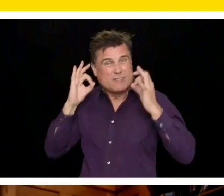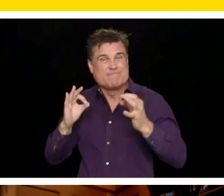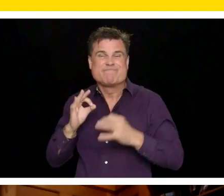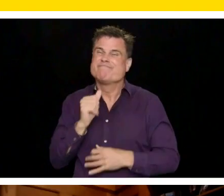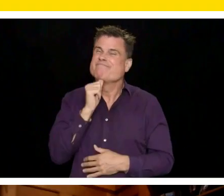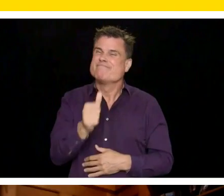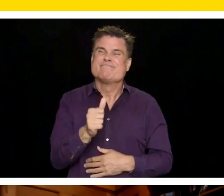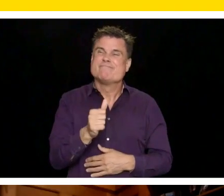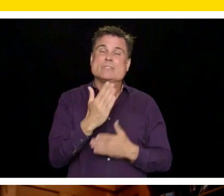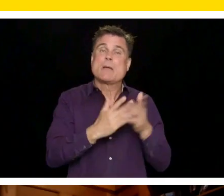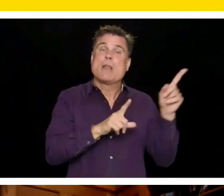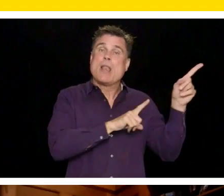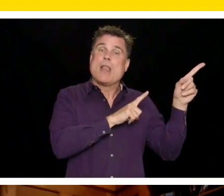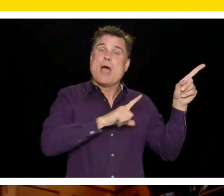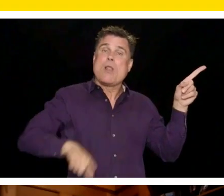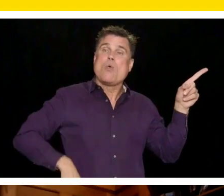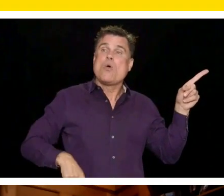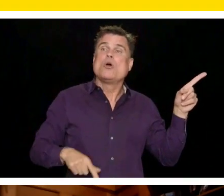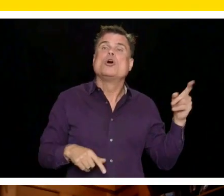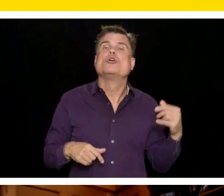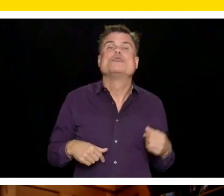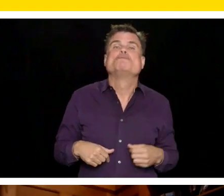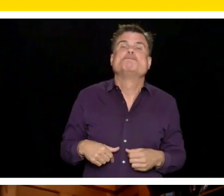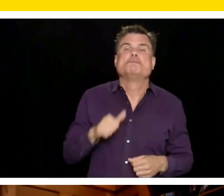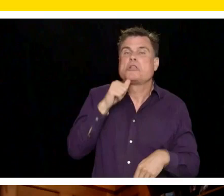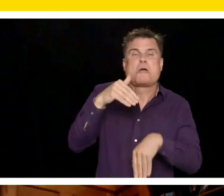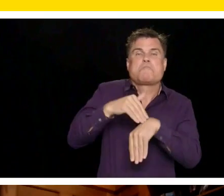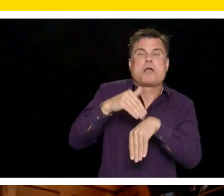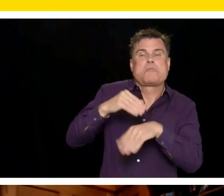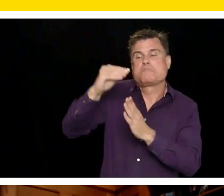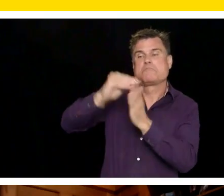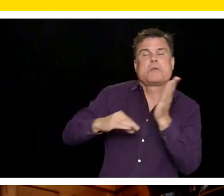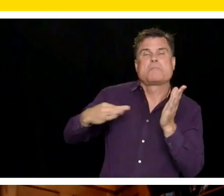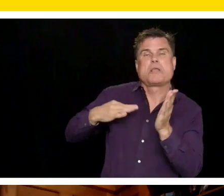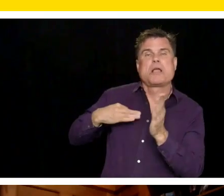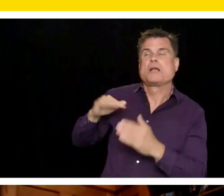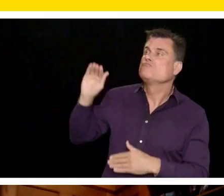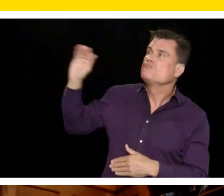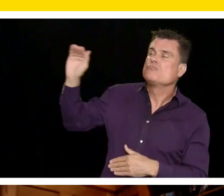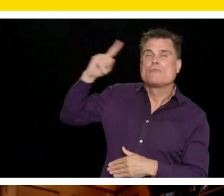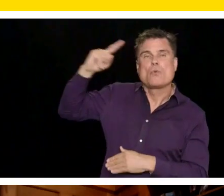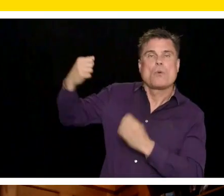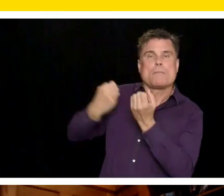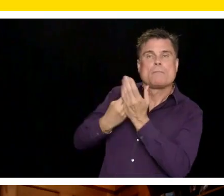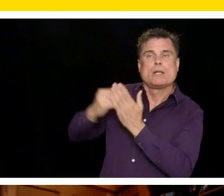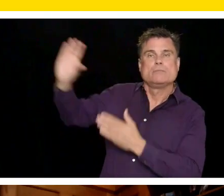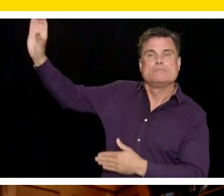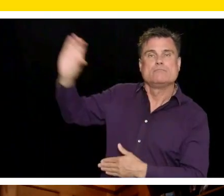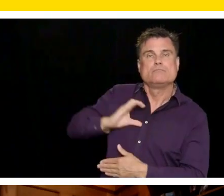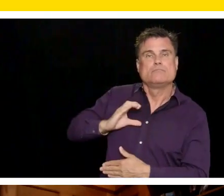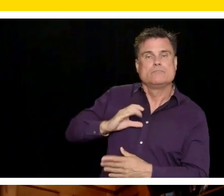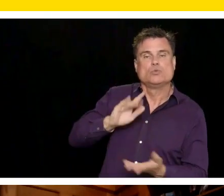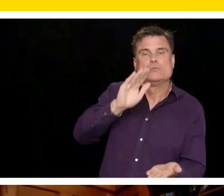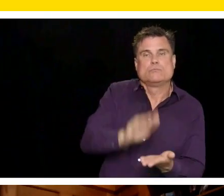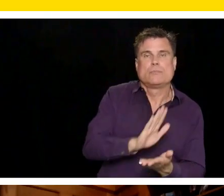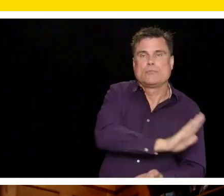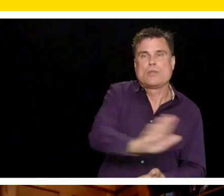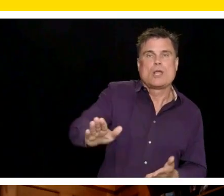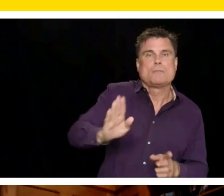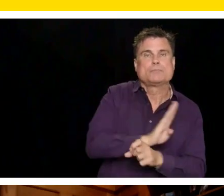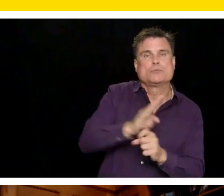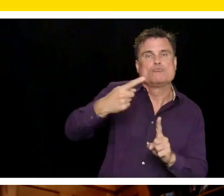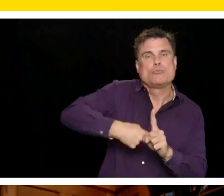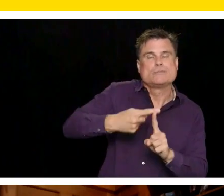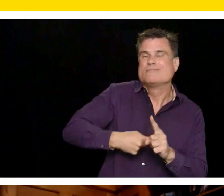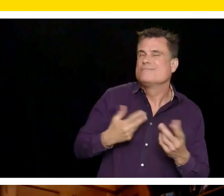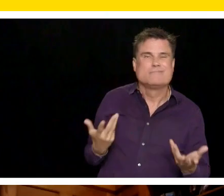that concern. And to address that concern, our government in the commercial eviction ban. So there's a